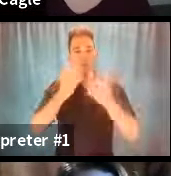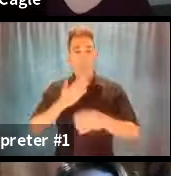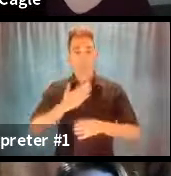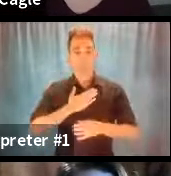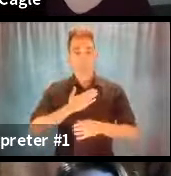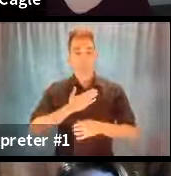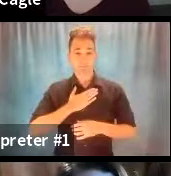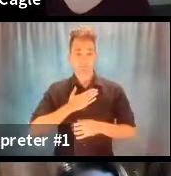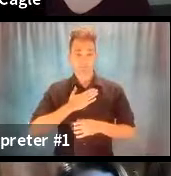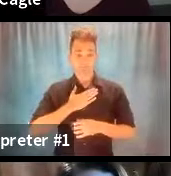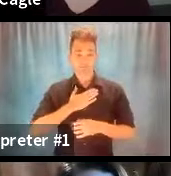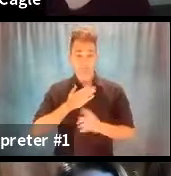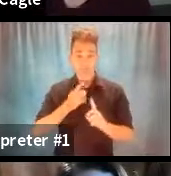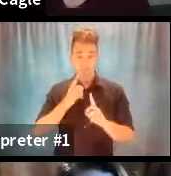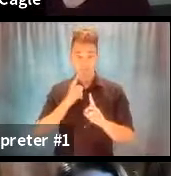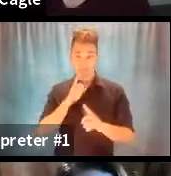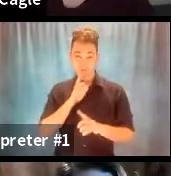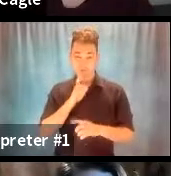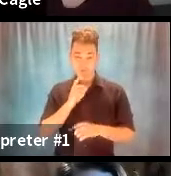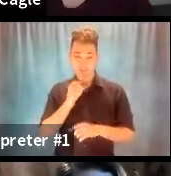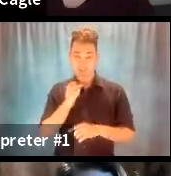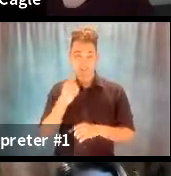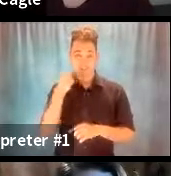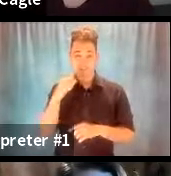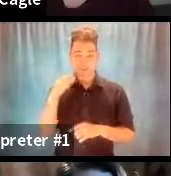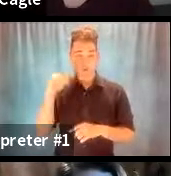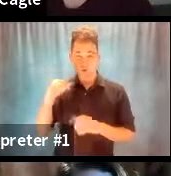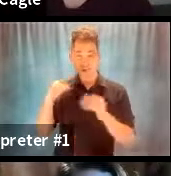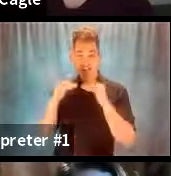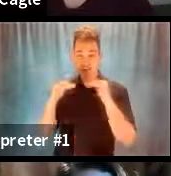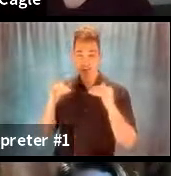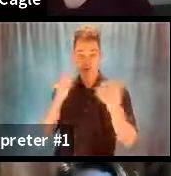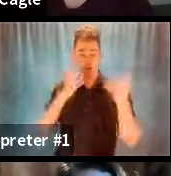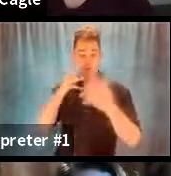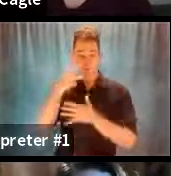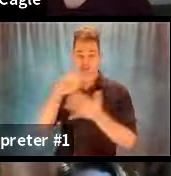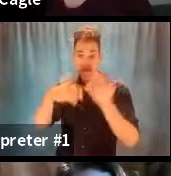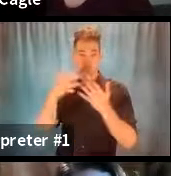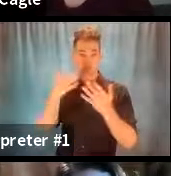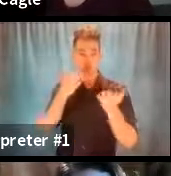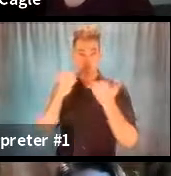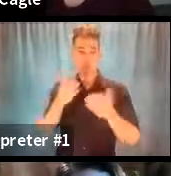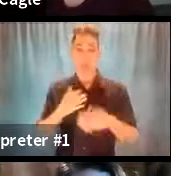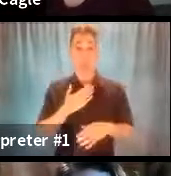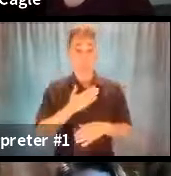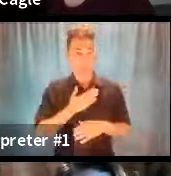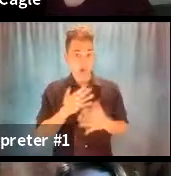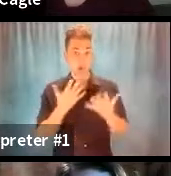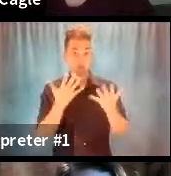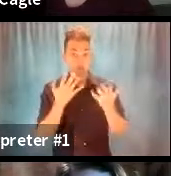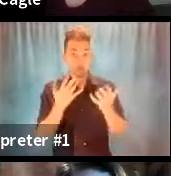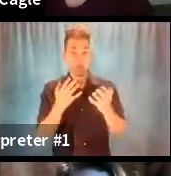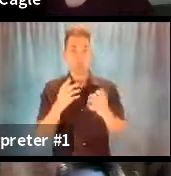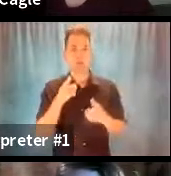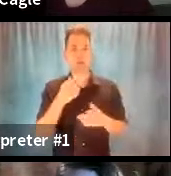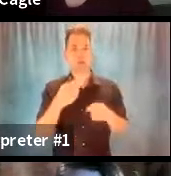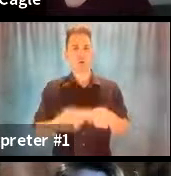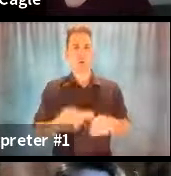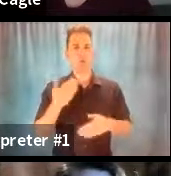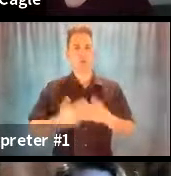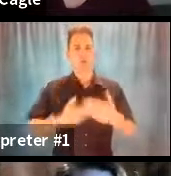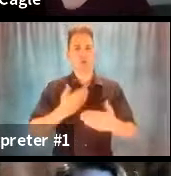of emergency services. My appeal is to what I think you call the Process and Planning Working